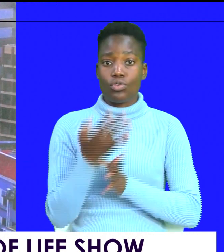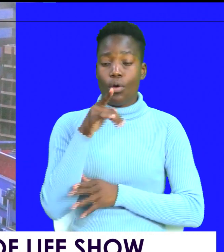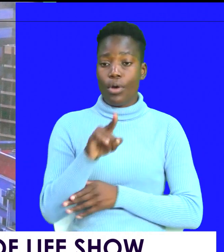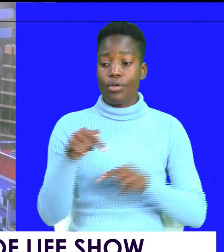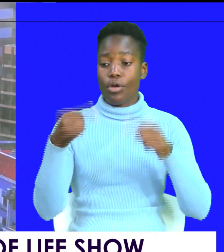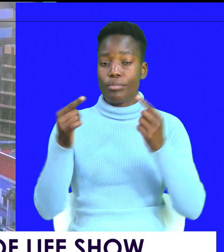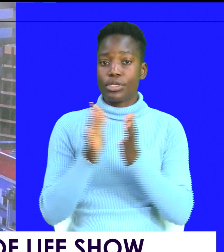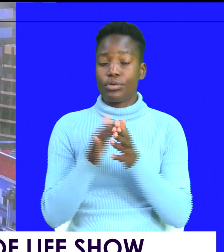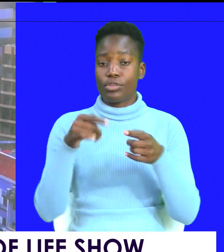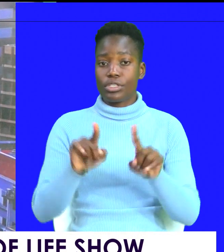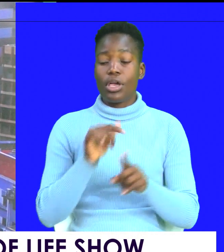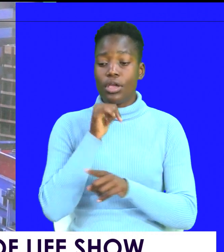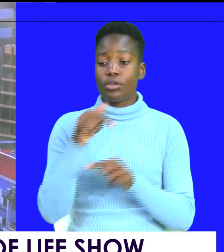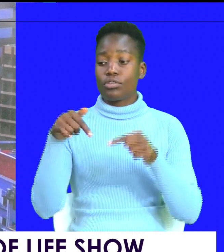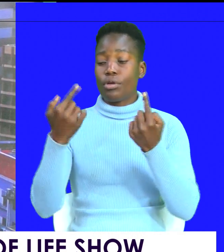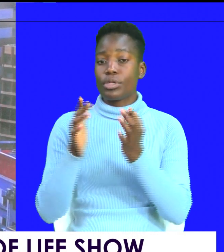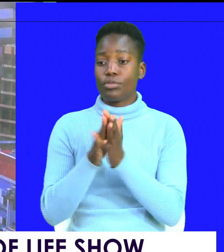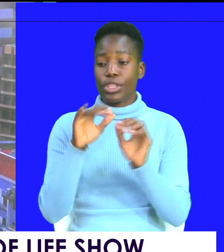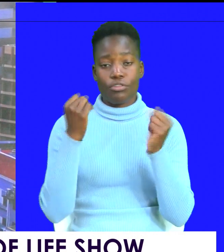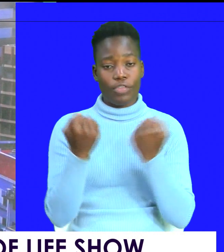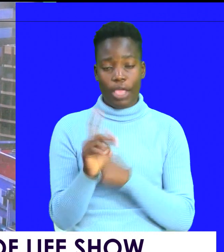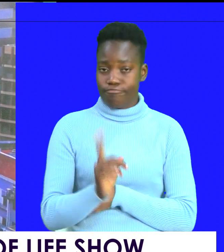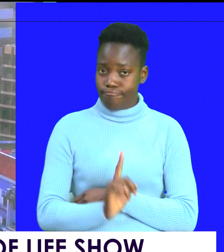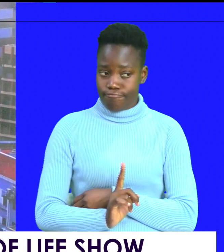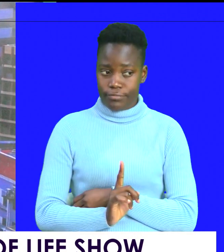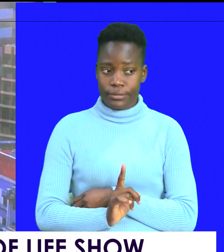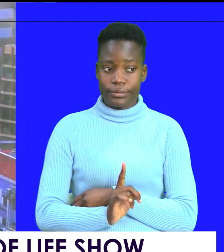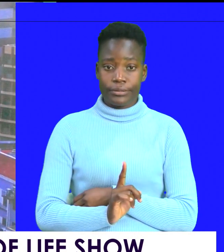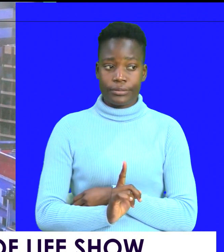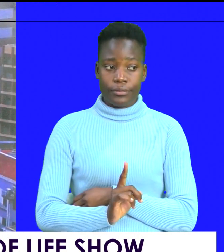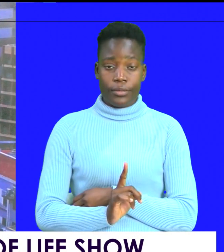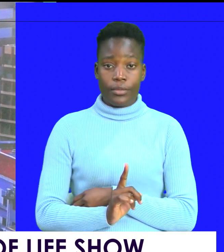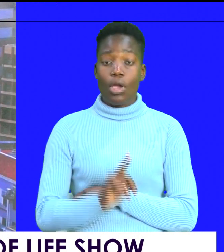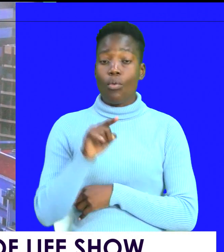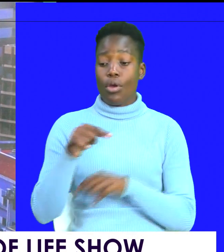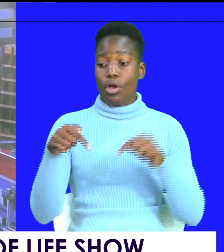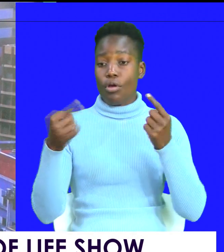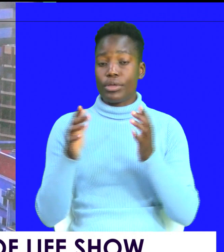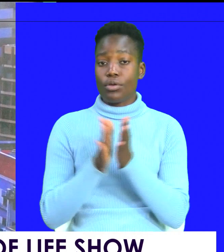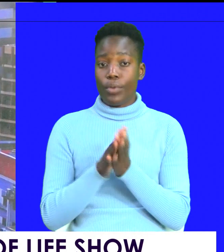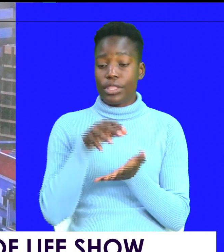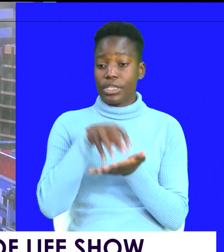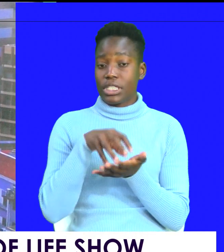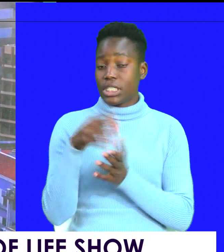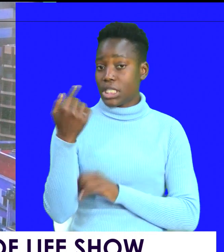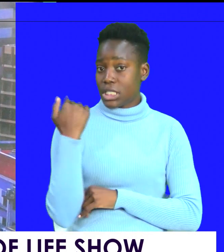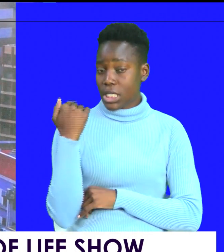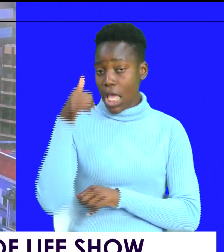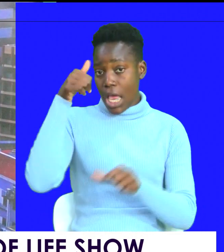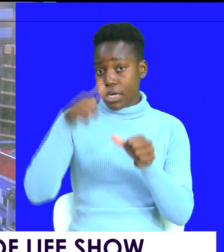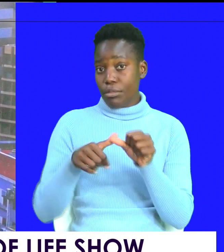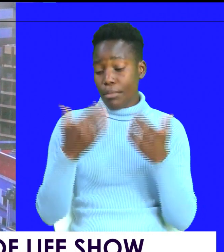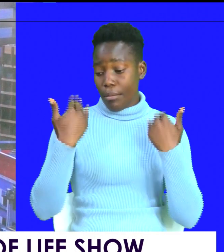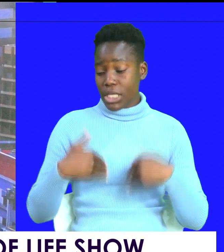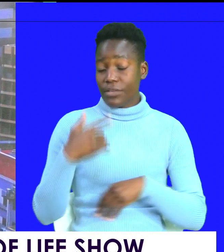with yourself. You are not competing with society or with somebody else. You are competing with your state yesterday. Remember, I